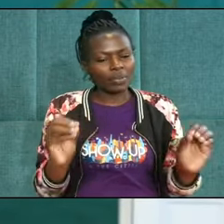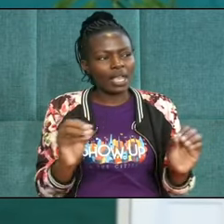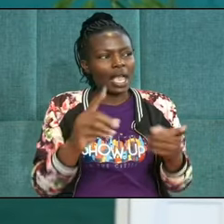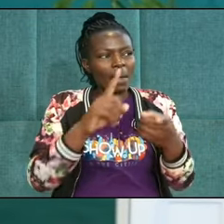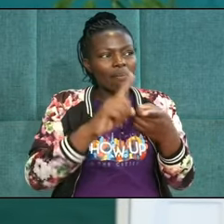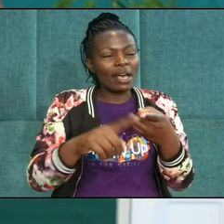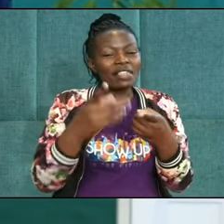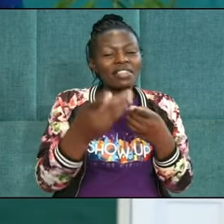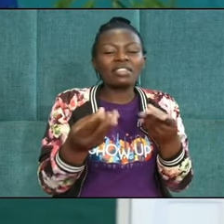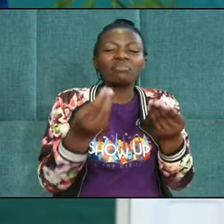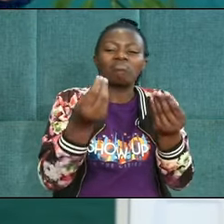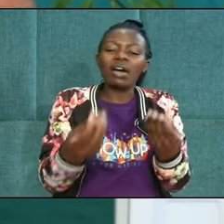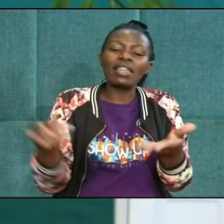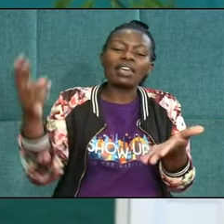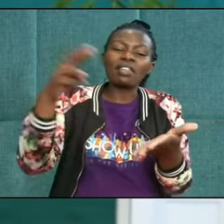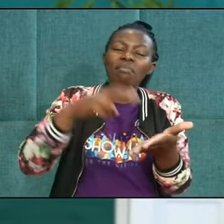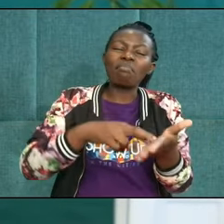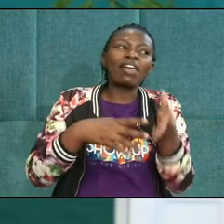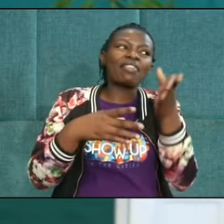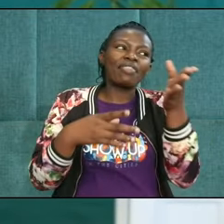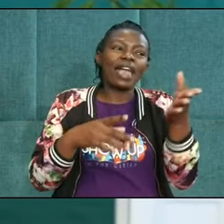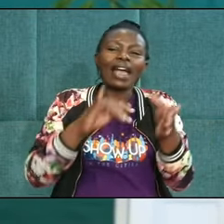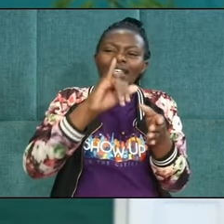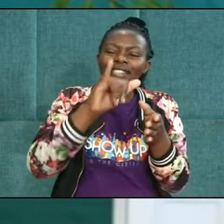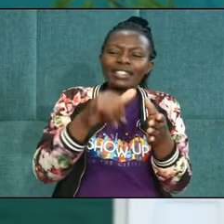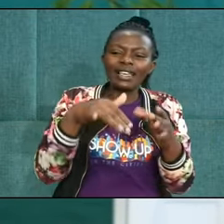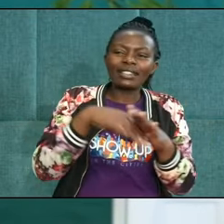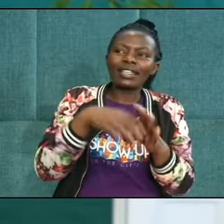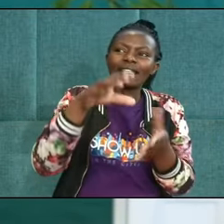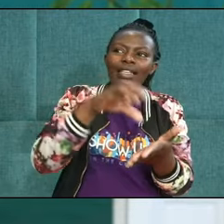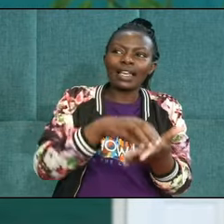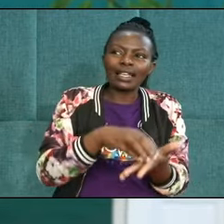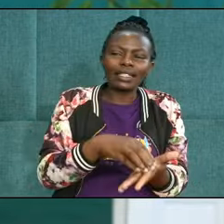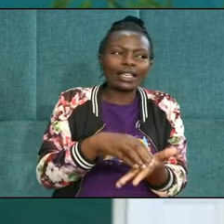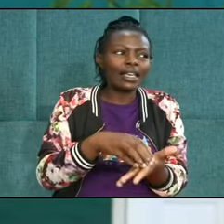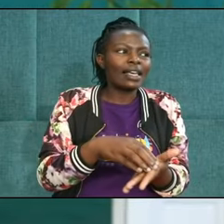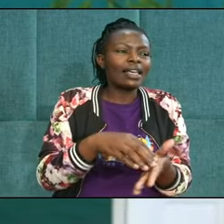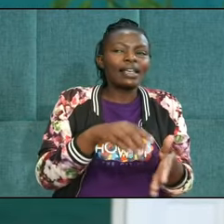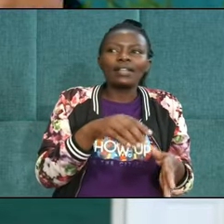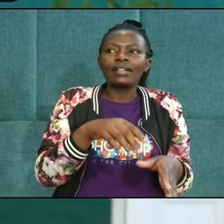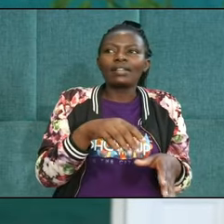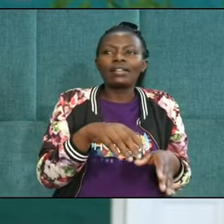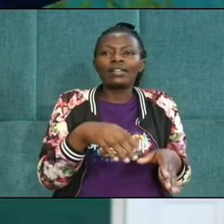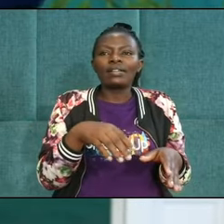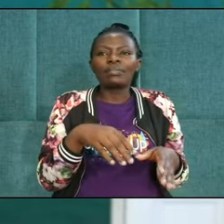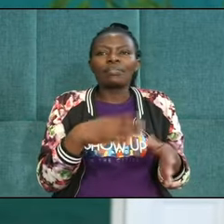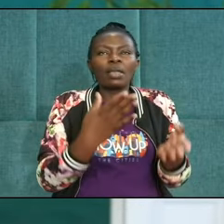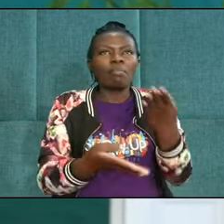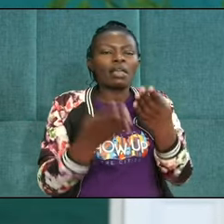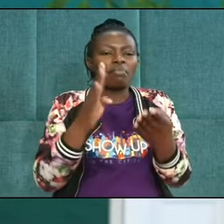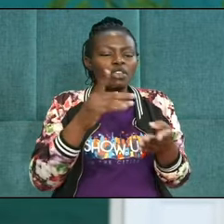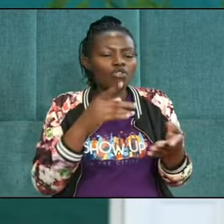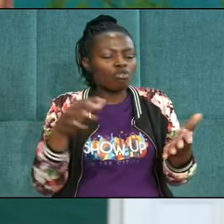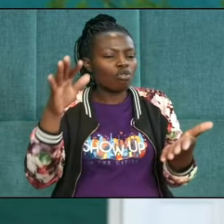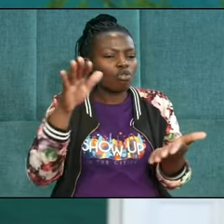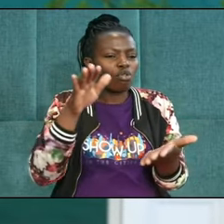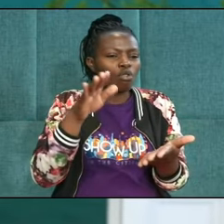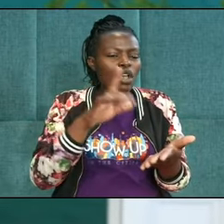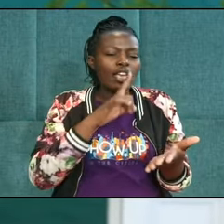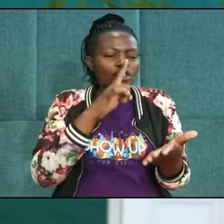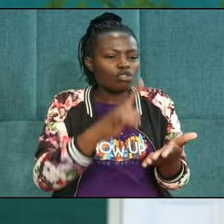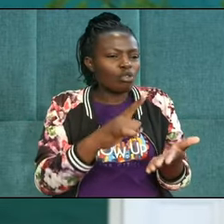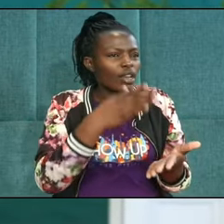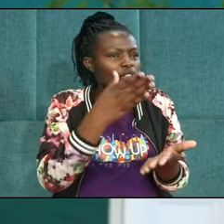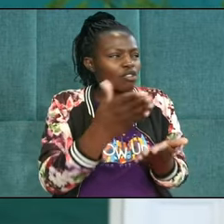we insure, it's like we are sharing just in case. Do you insure your car? Do we insure our businesses and even